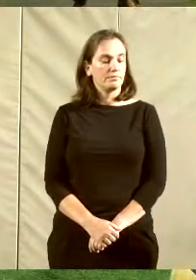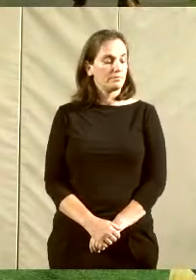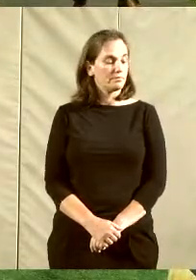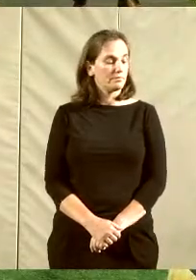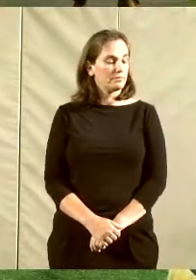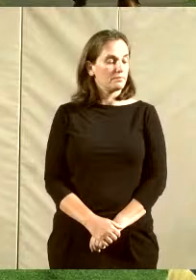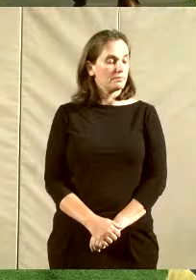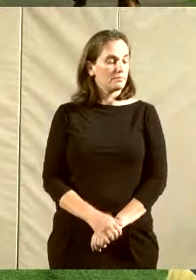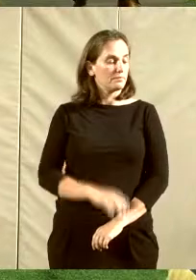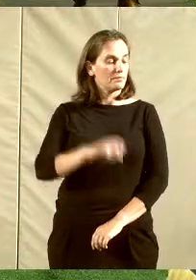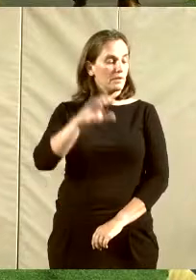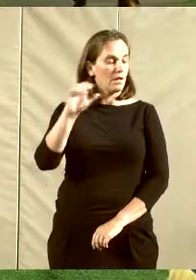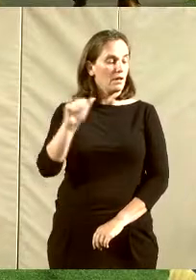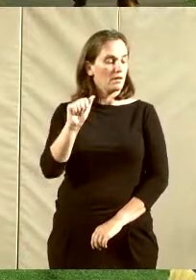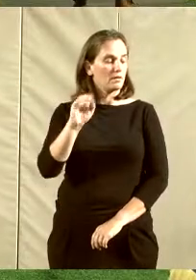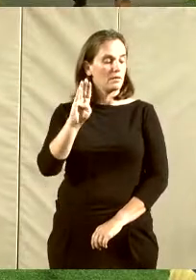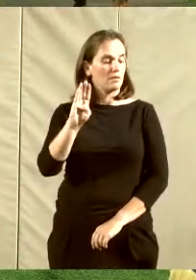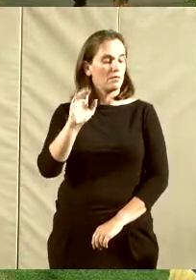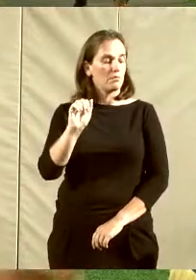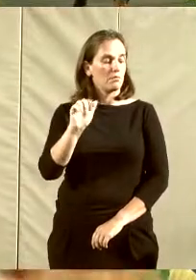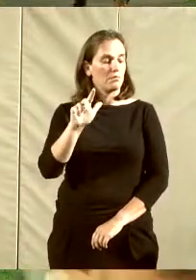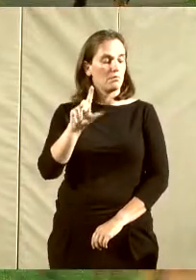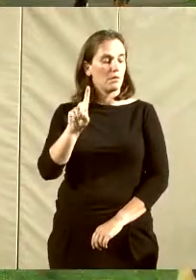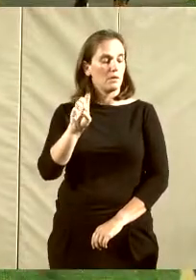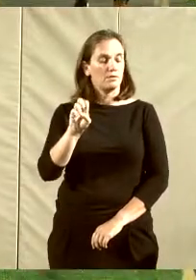Anna Victoria Balderrama.